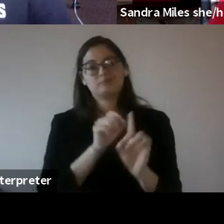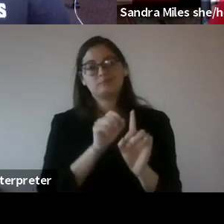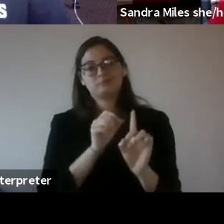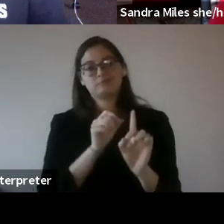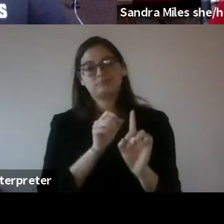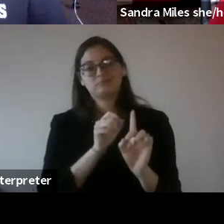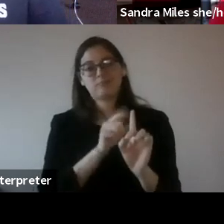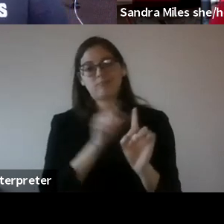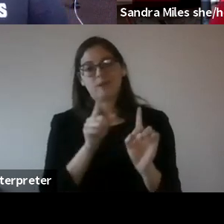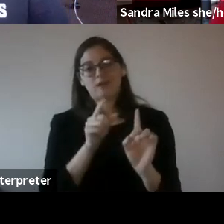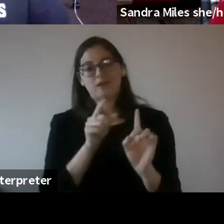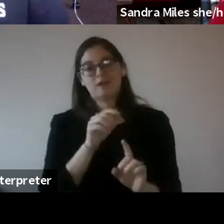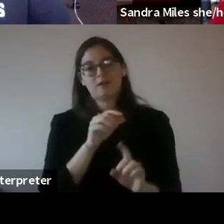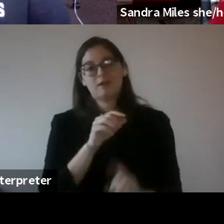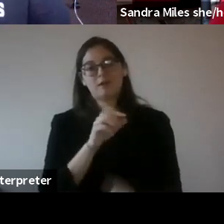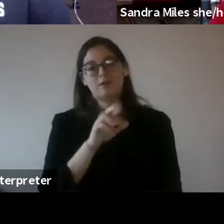Miss Regina said.